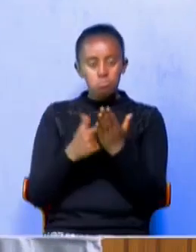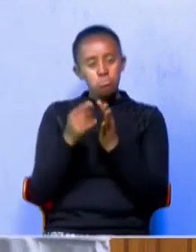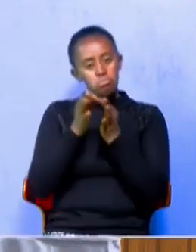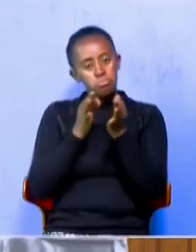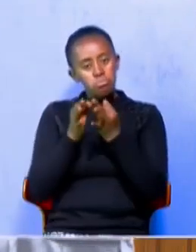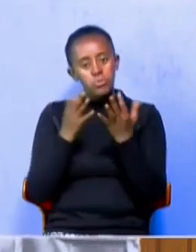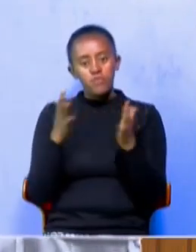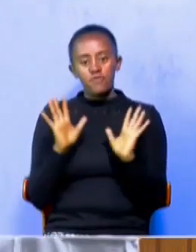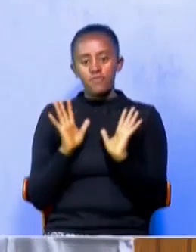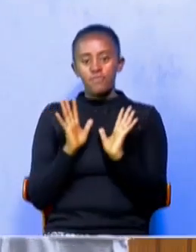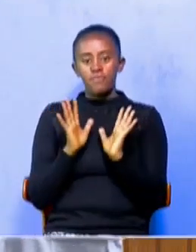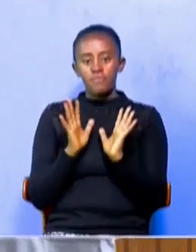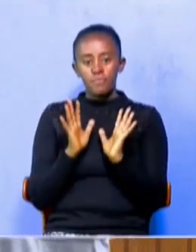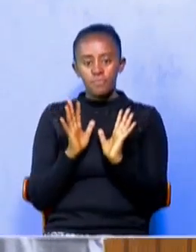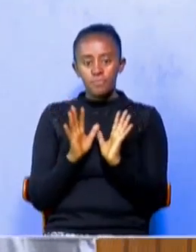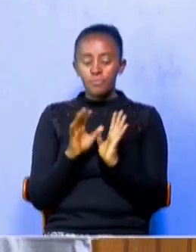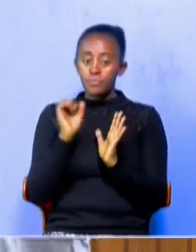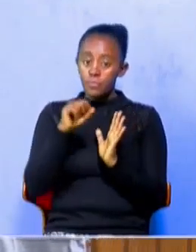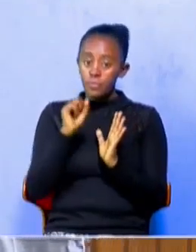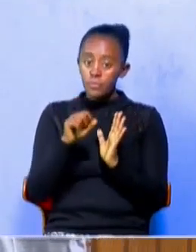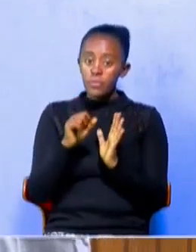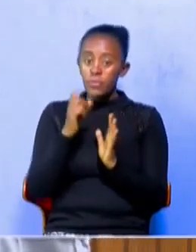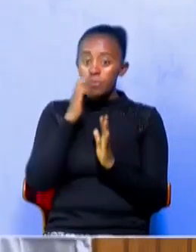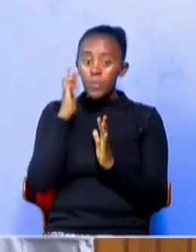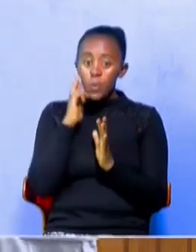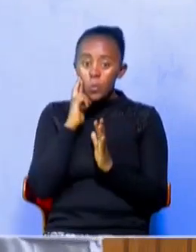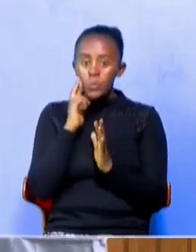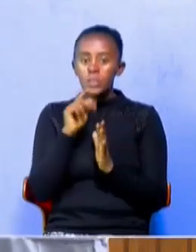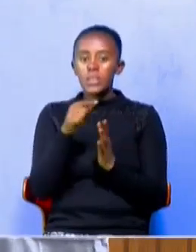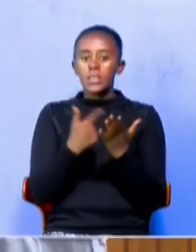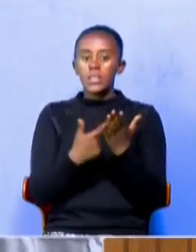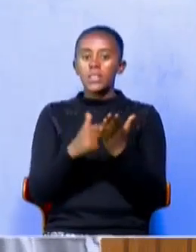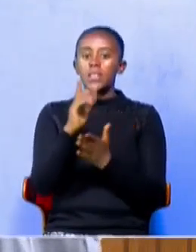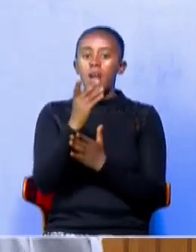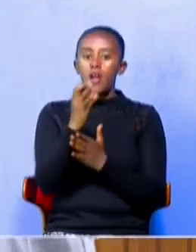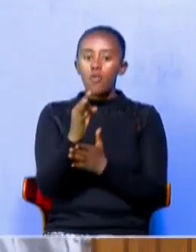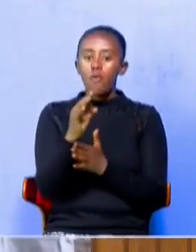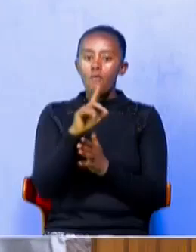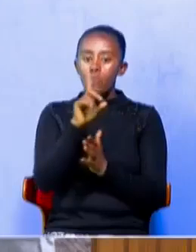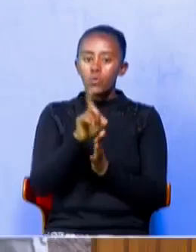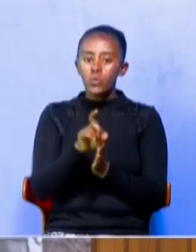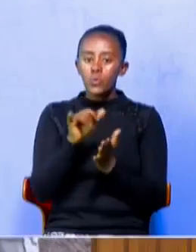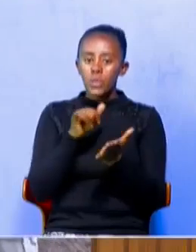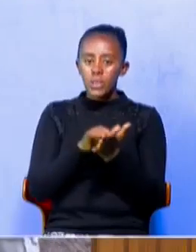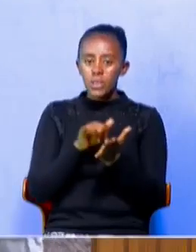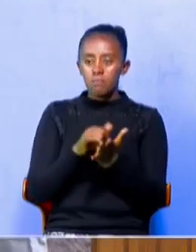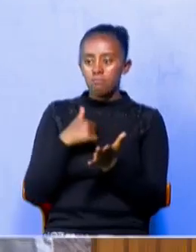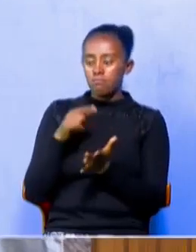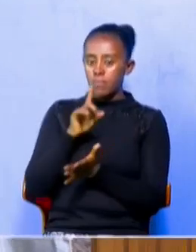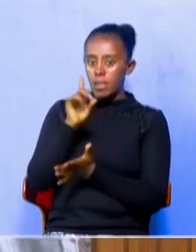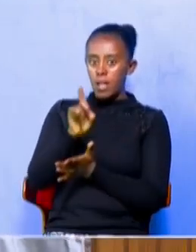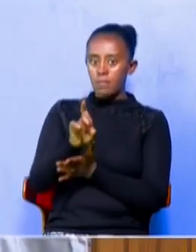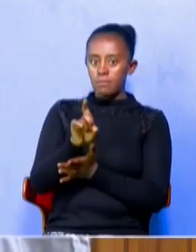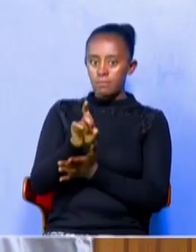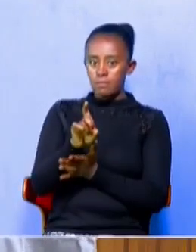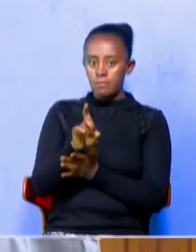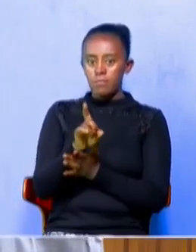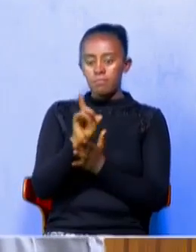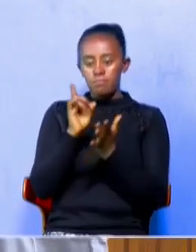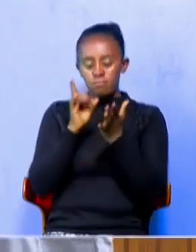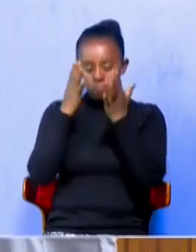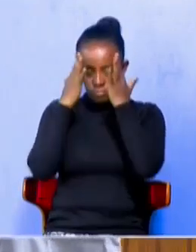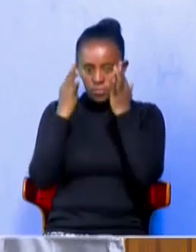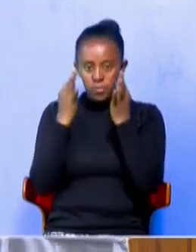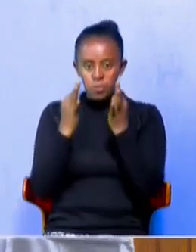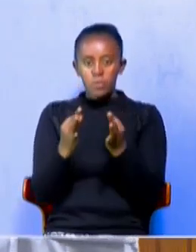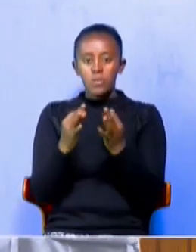far? Yeah, that's why, because the kind of question that I'm going to ask him determined by